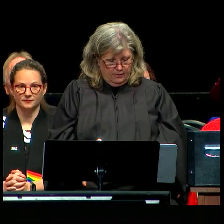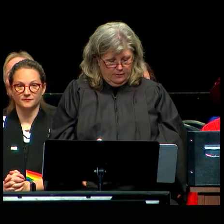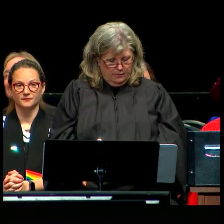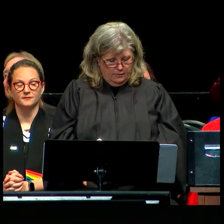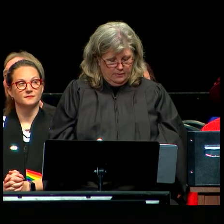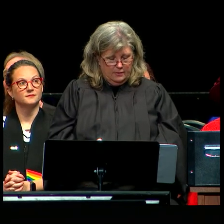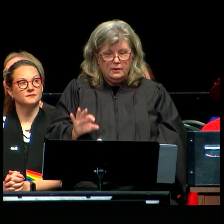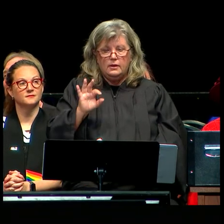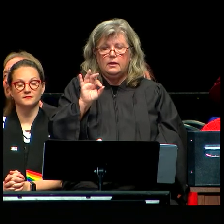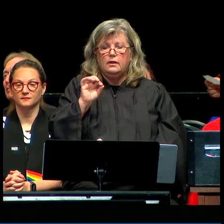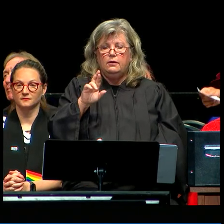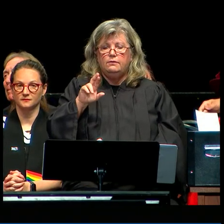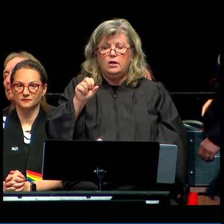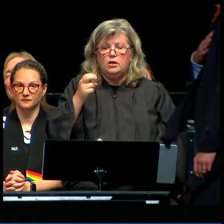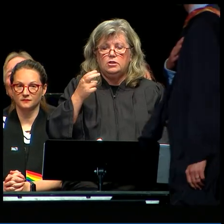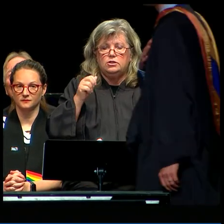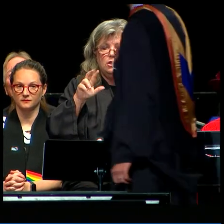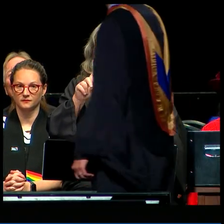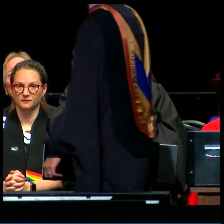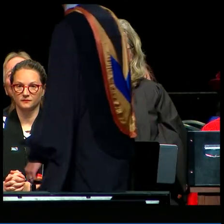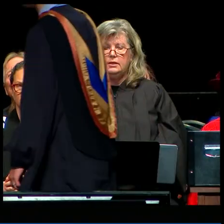Farshad Keshani.